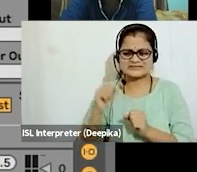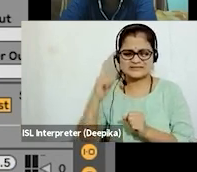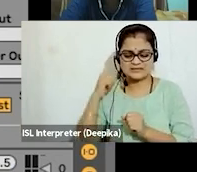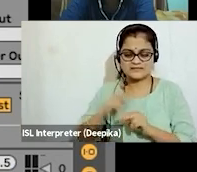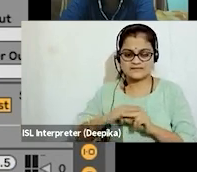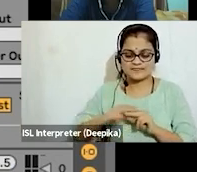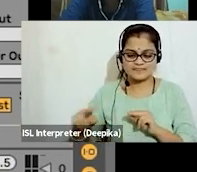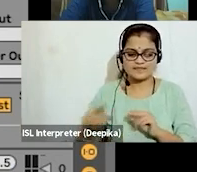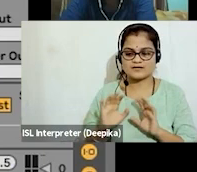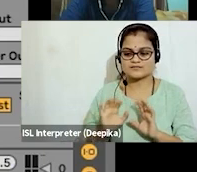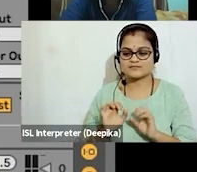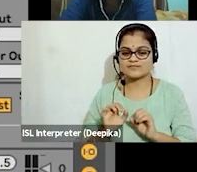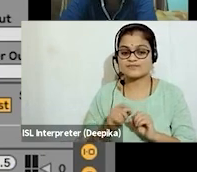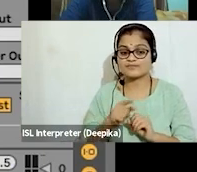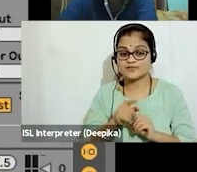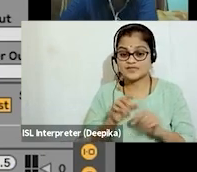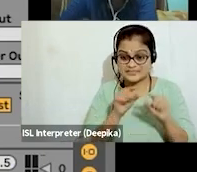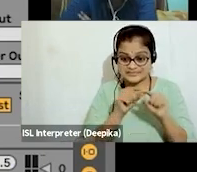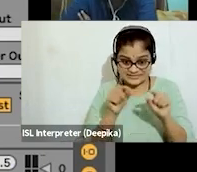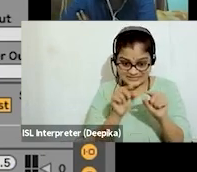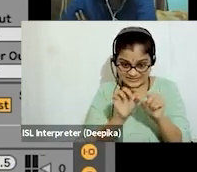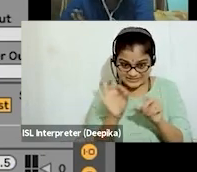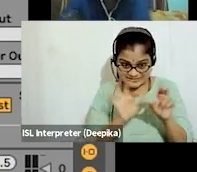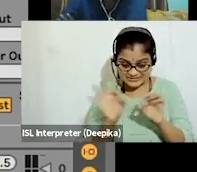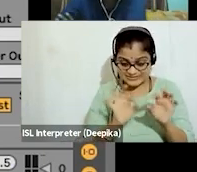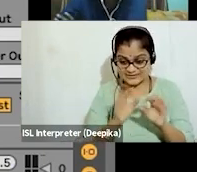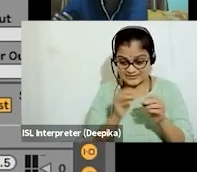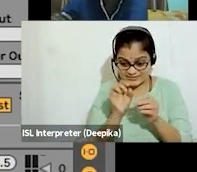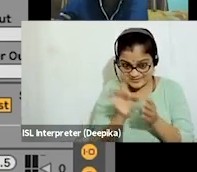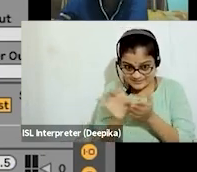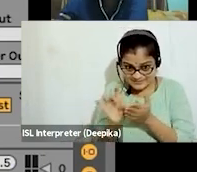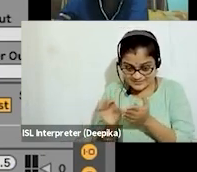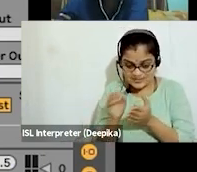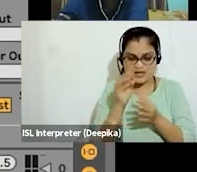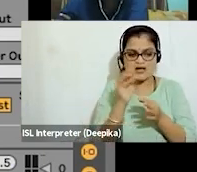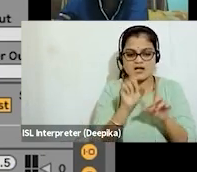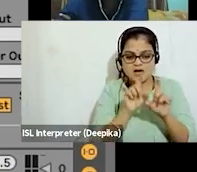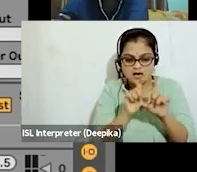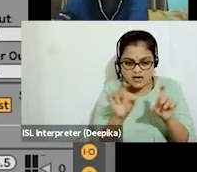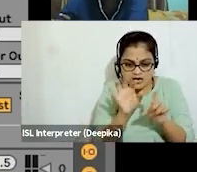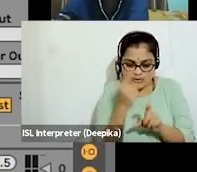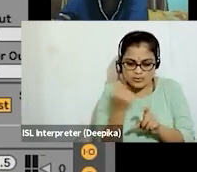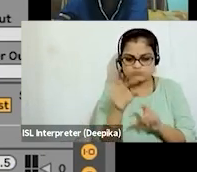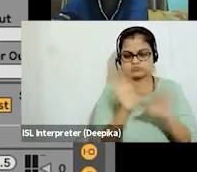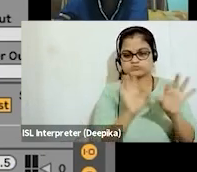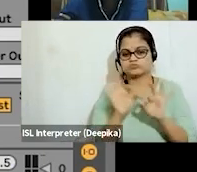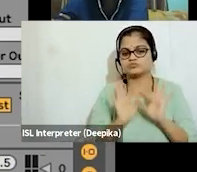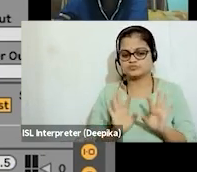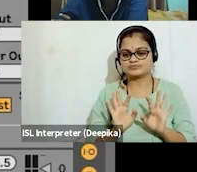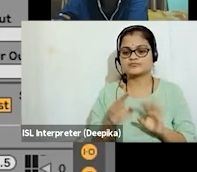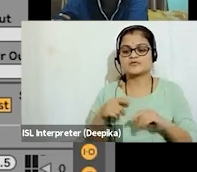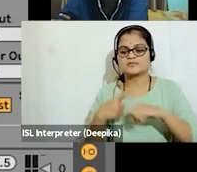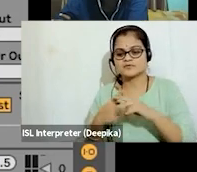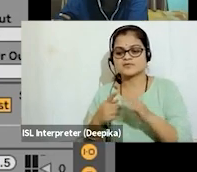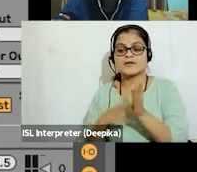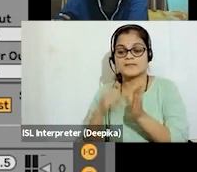throughout. So I Okay. couldn't have that much of it, so I had to get rid of a lot of this. And contact mics also pick